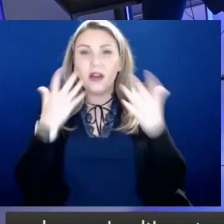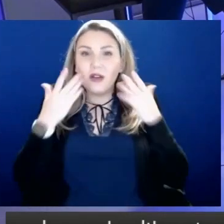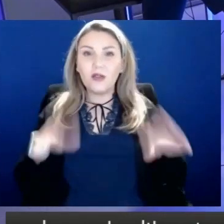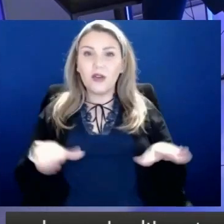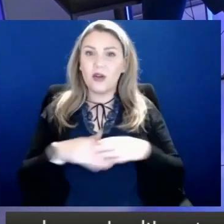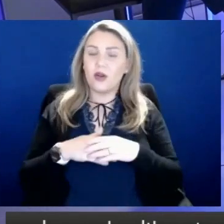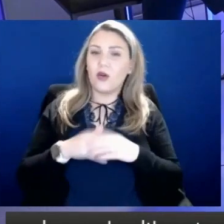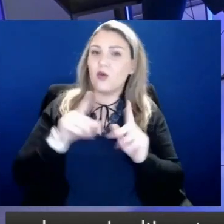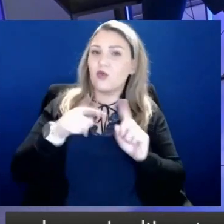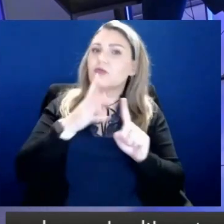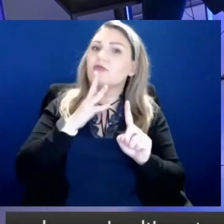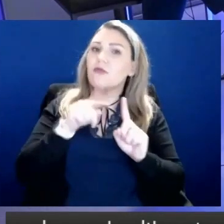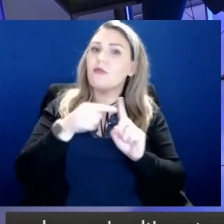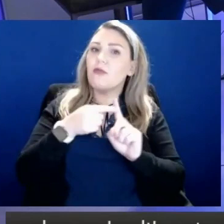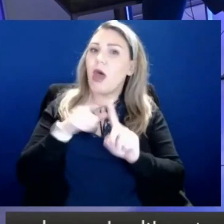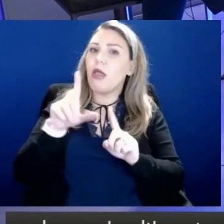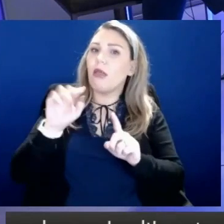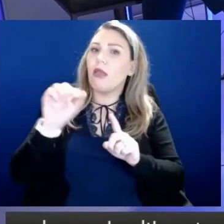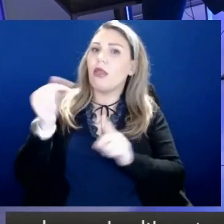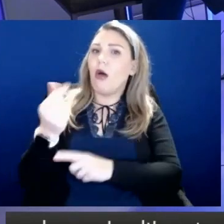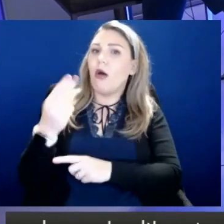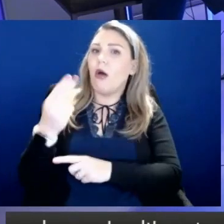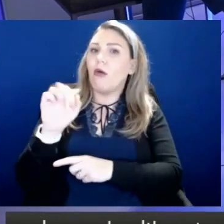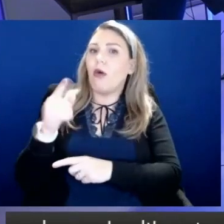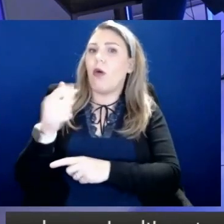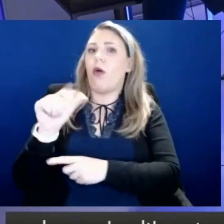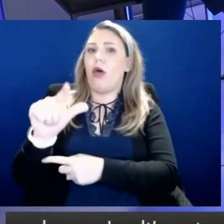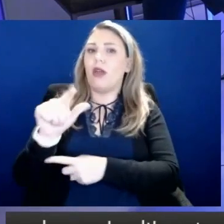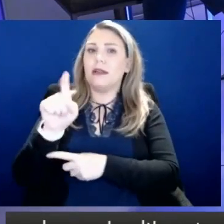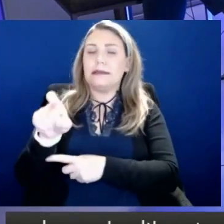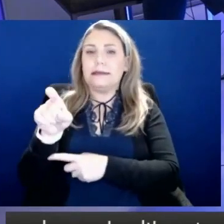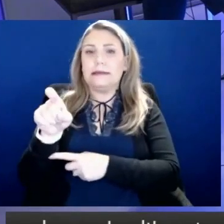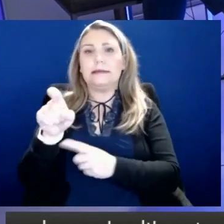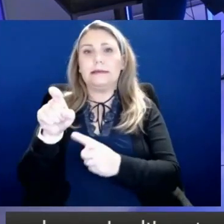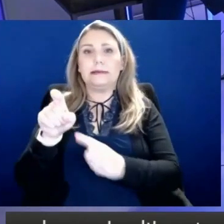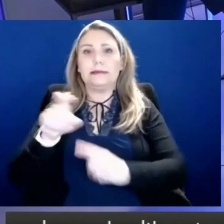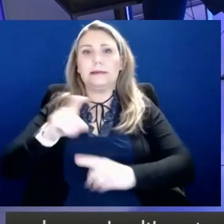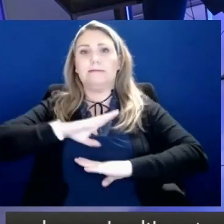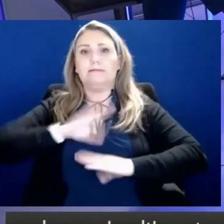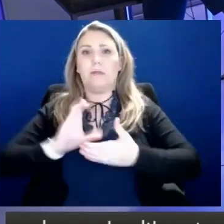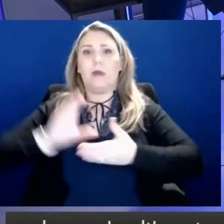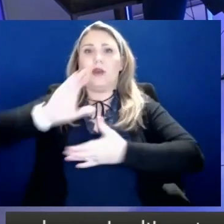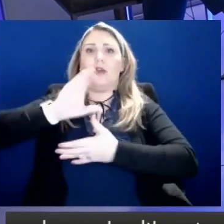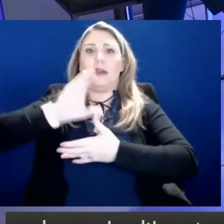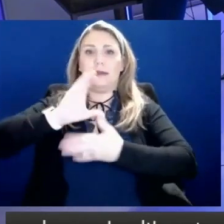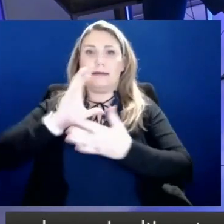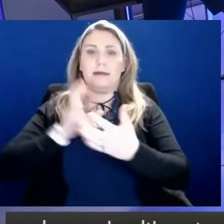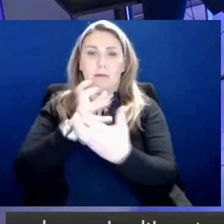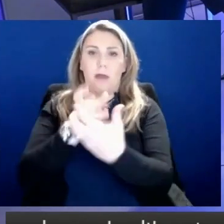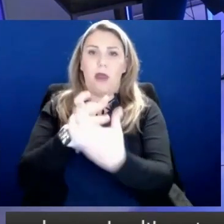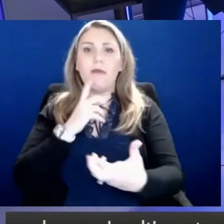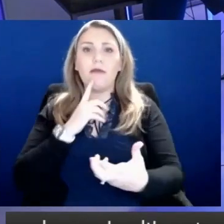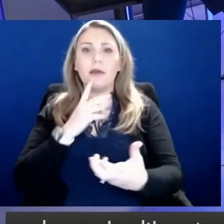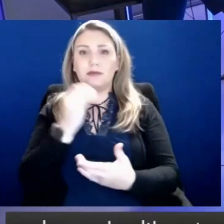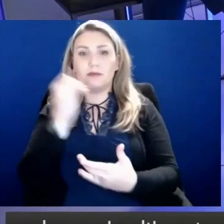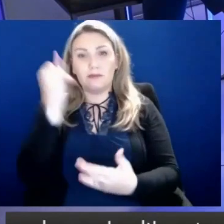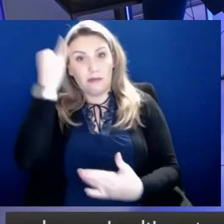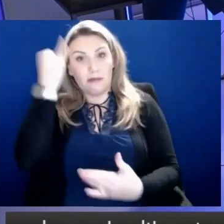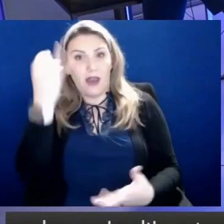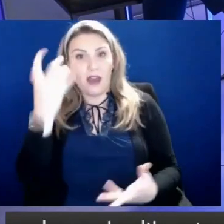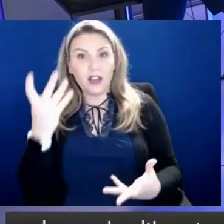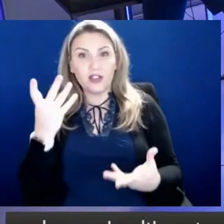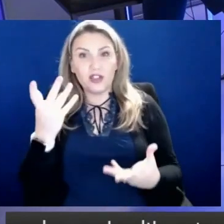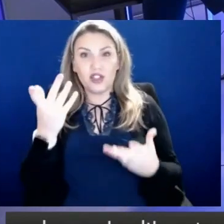had our long haul clinic, a lot of it was you had to meet certain criteria and it had to be a long time. But and I would imagine long haulers they run the gamut